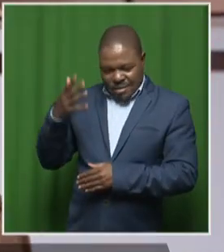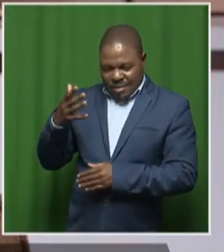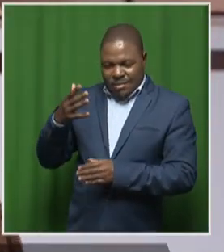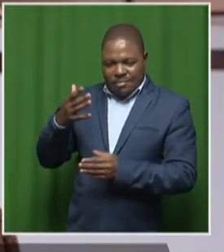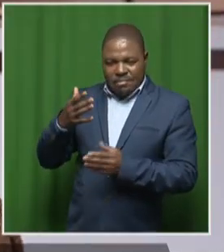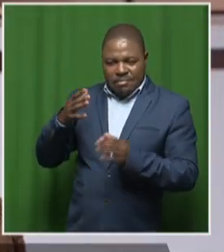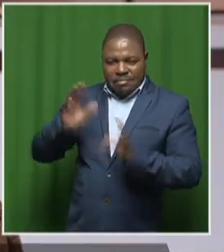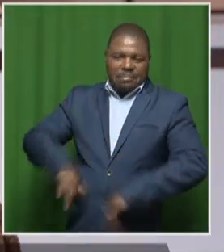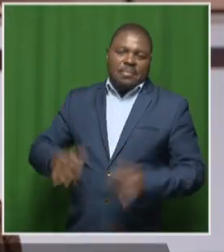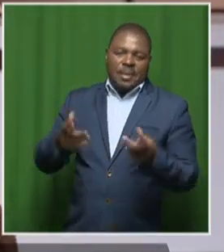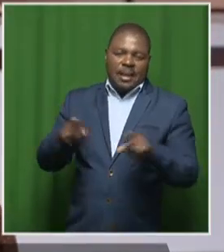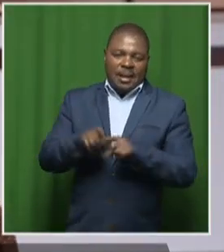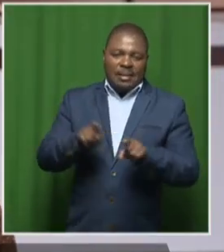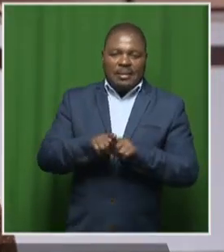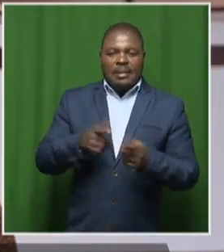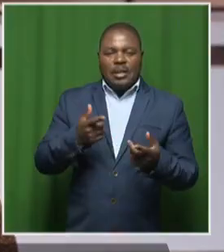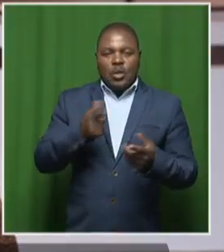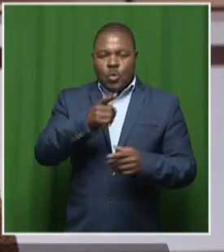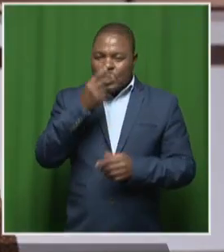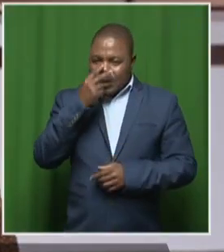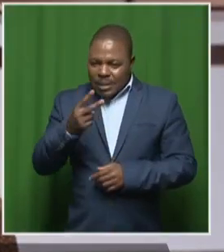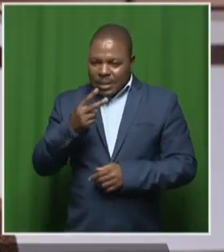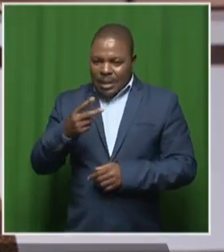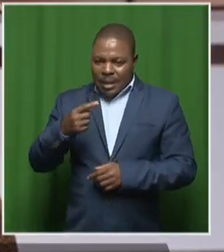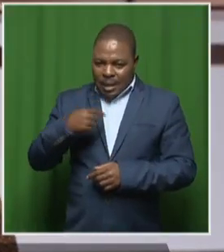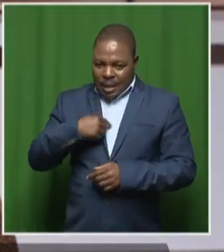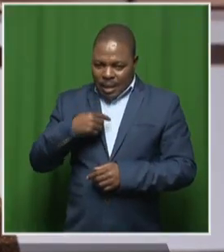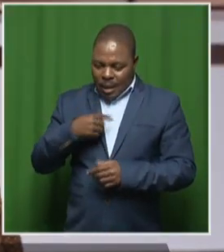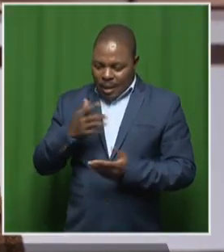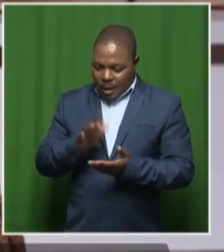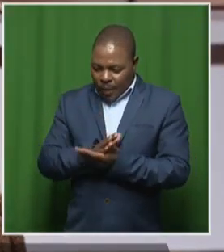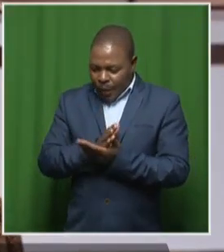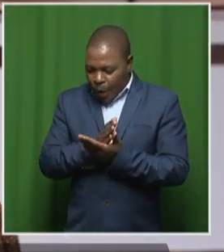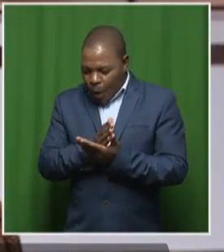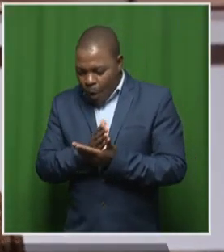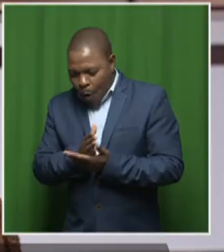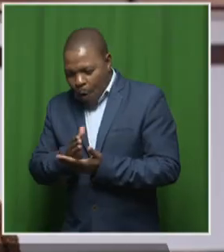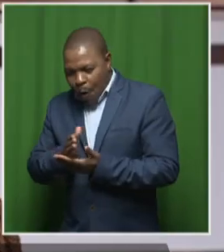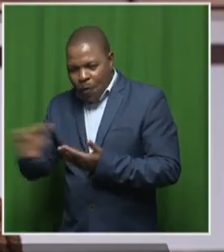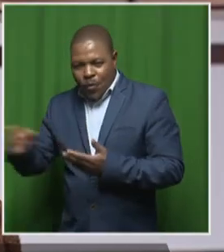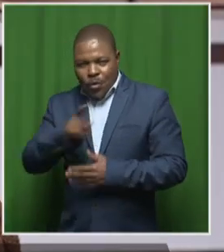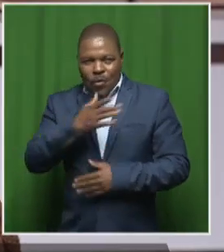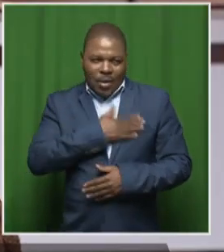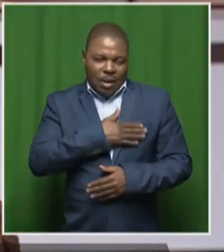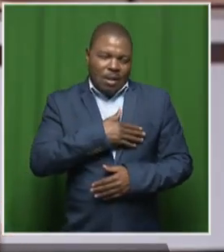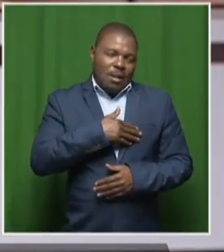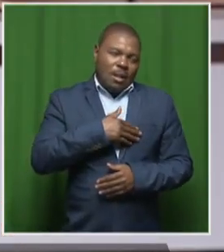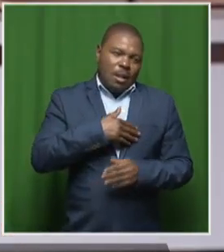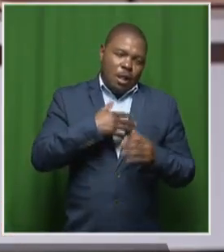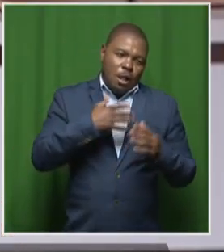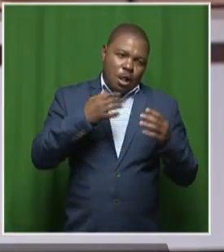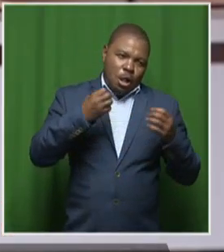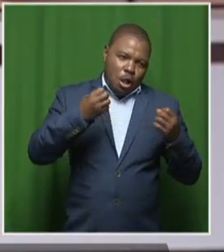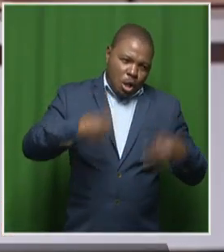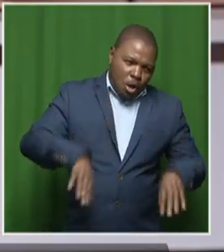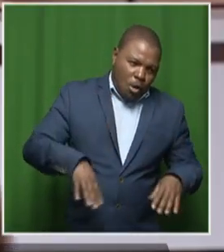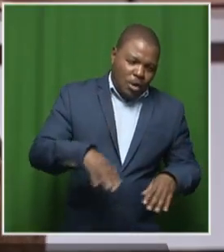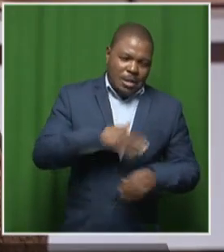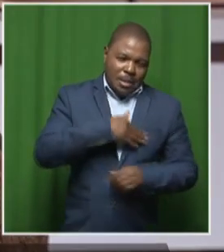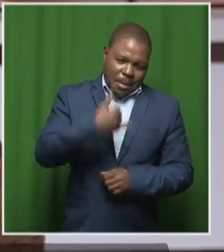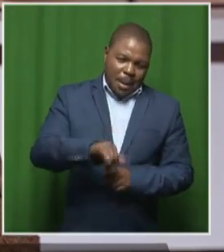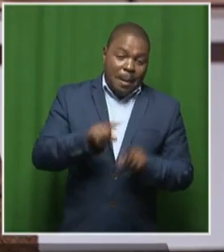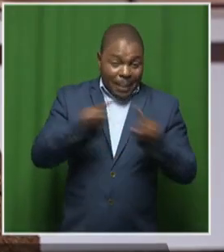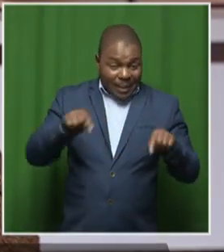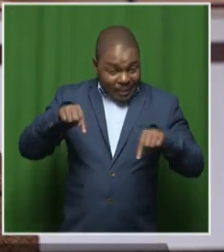50 years of a person. But then you get to see me destroy the artwork, and then you feel the loss and the pain in that moment.